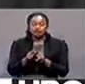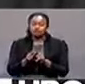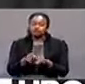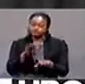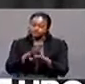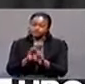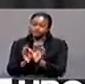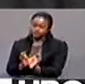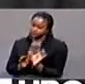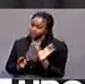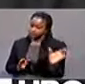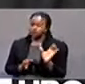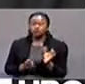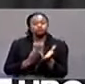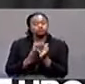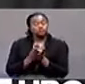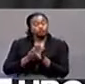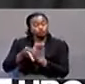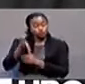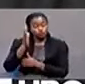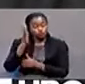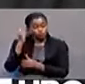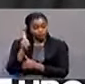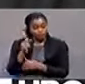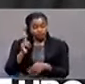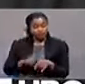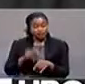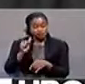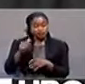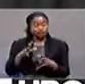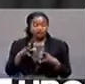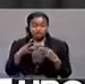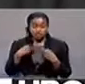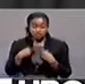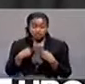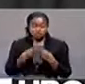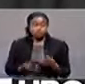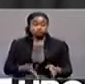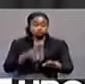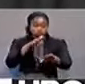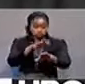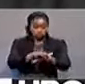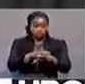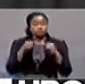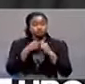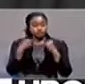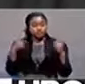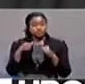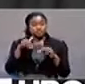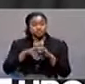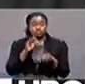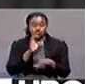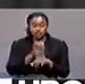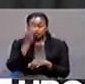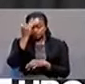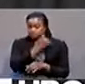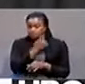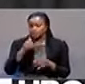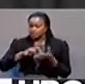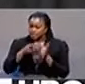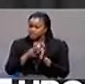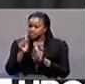purposes, because when he accepted to be ordained as a priest in the Catholic Church, that means he allowed himself to be set